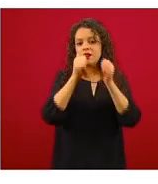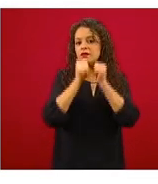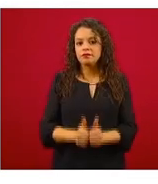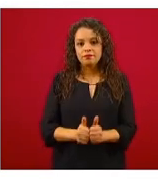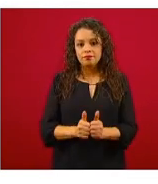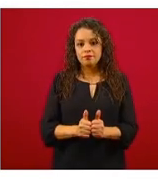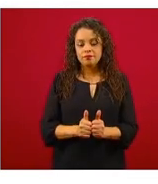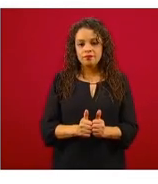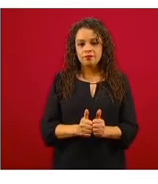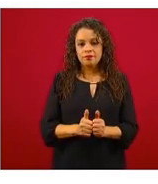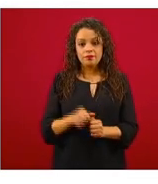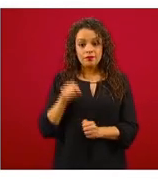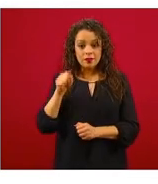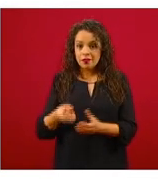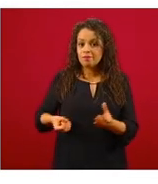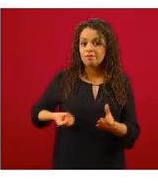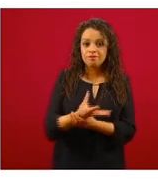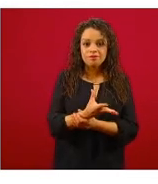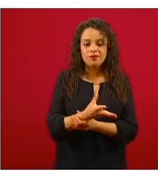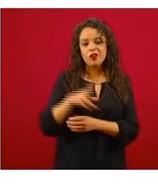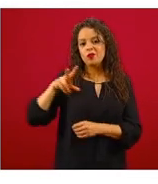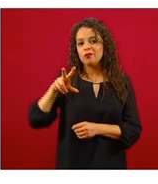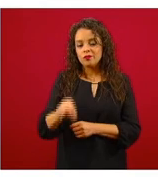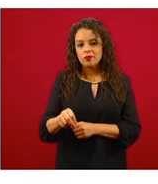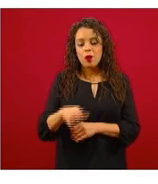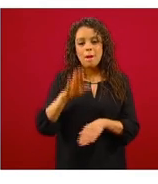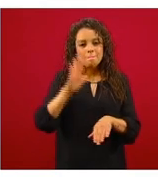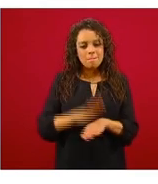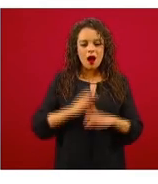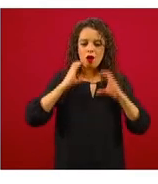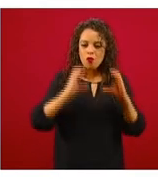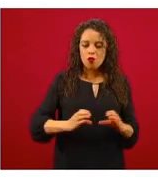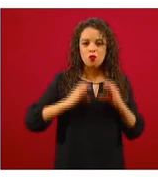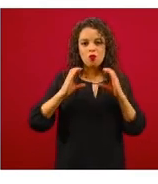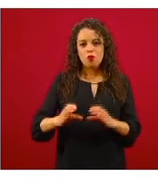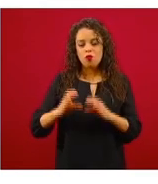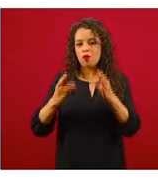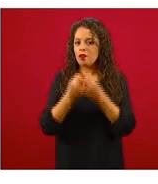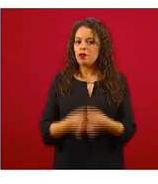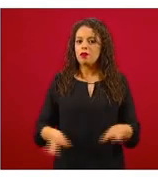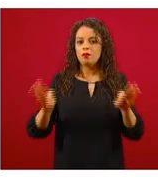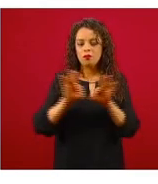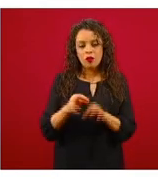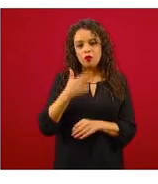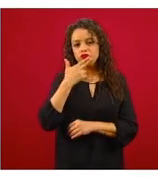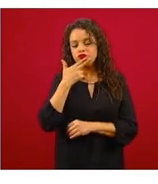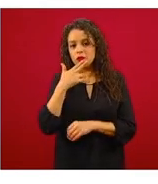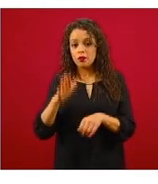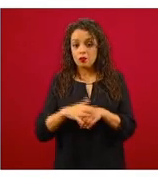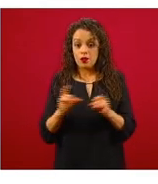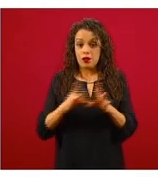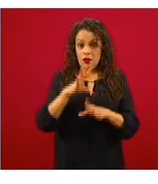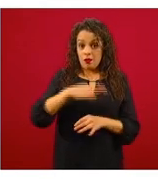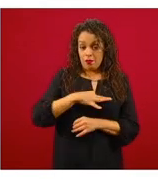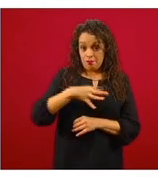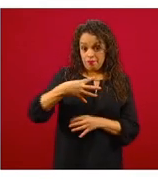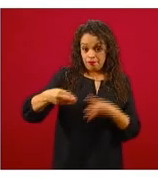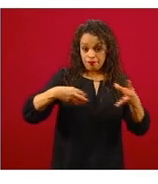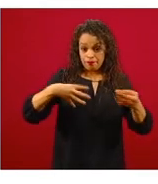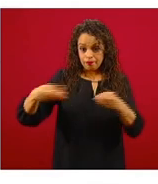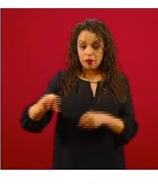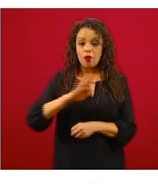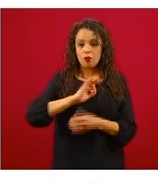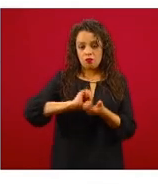needs to stay at home. You really should not go outside. You must really be very careful because if you get the virus, you're going to develop a